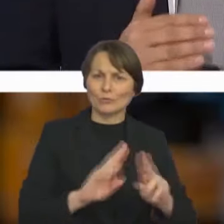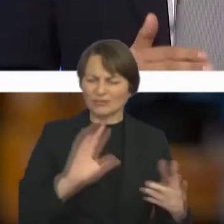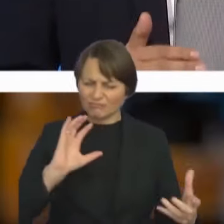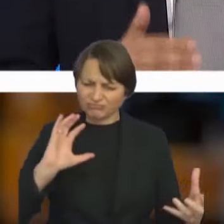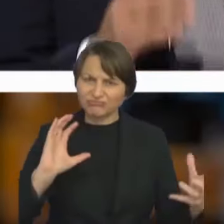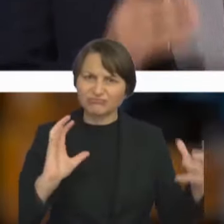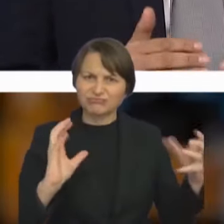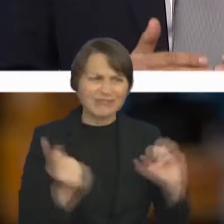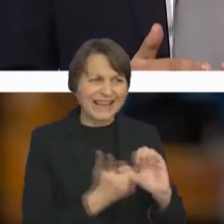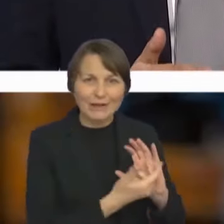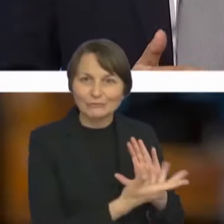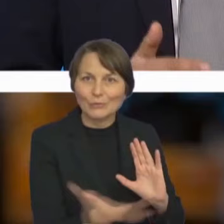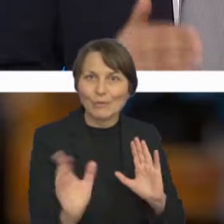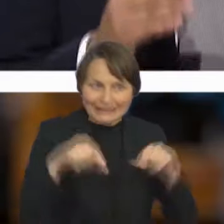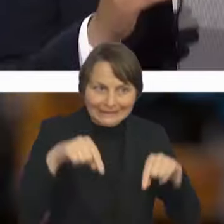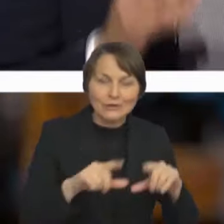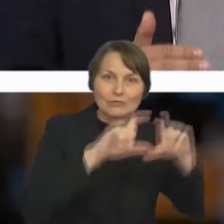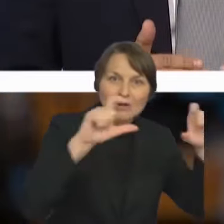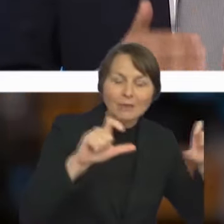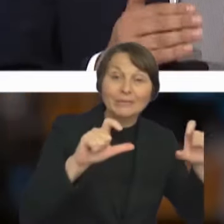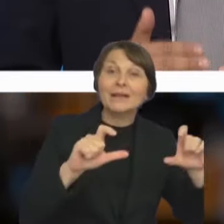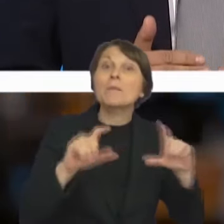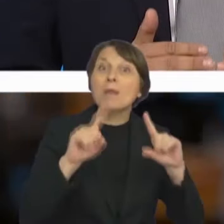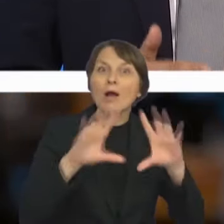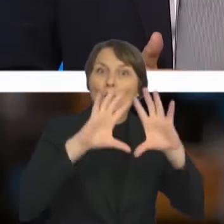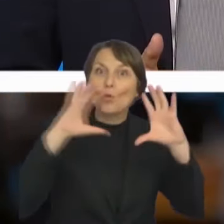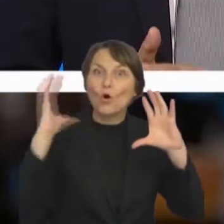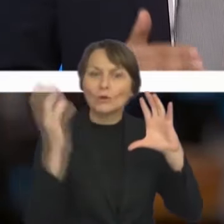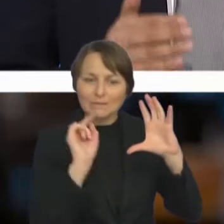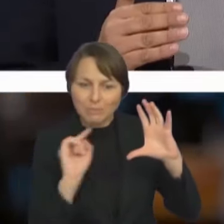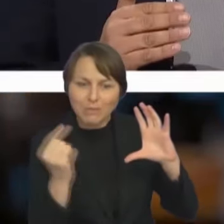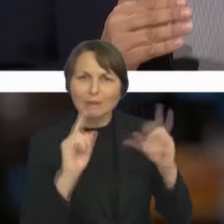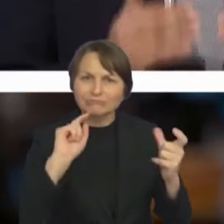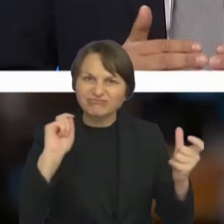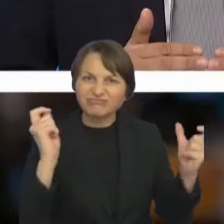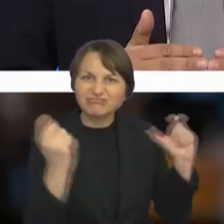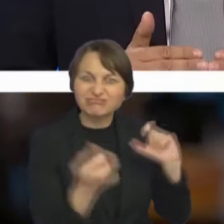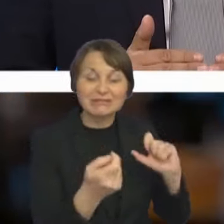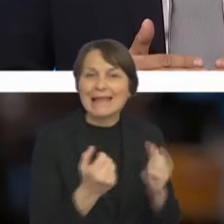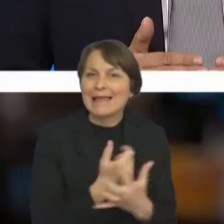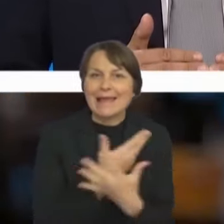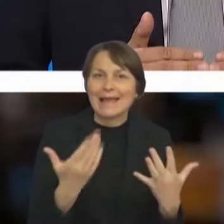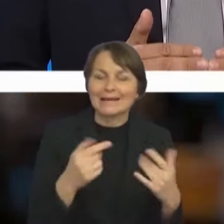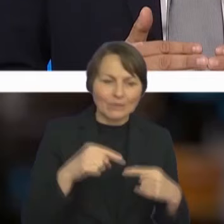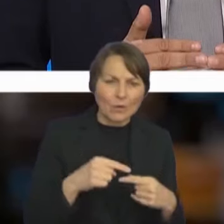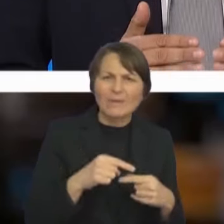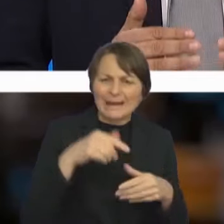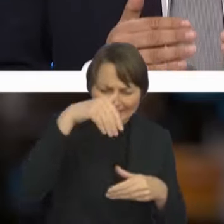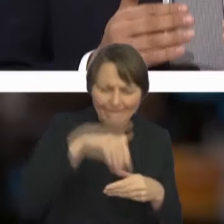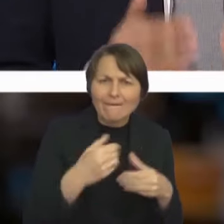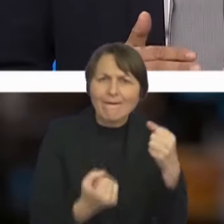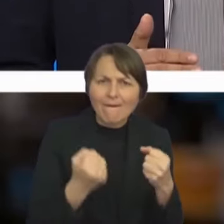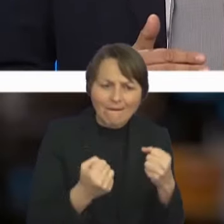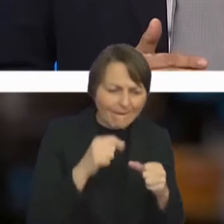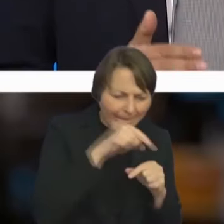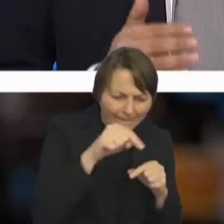everywhere in the world, because we are going and getting from every single function the least lever